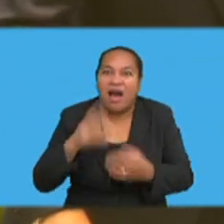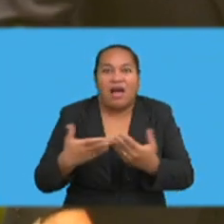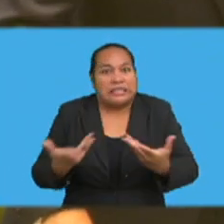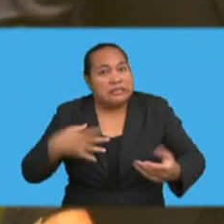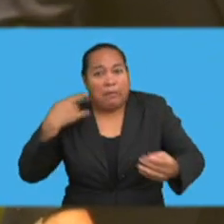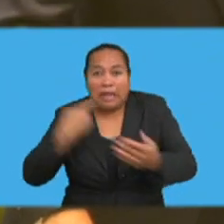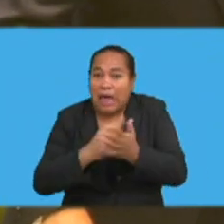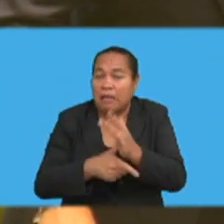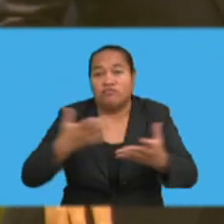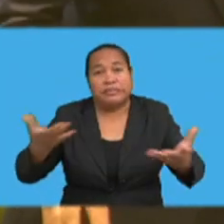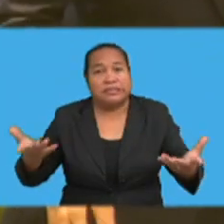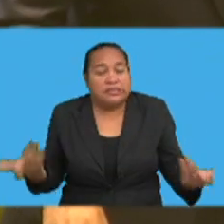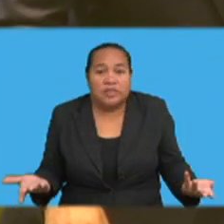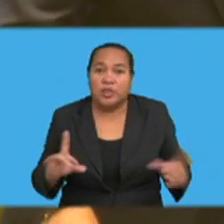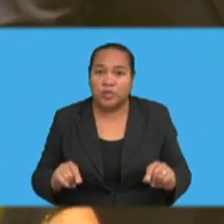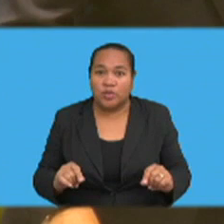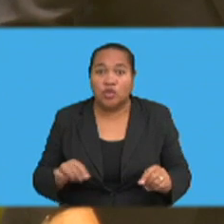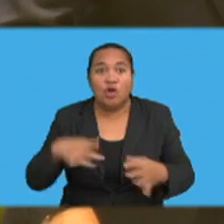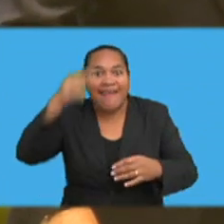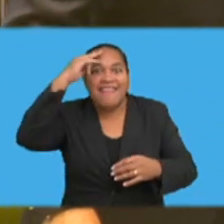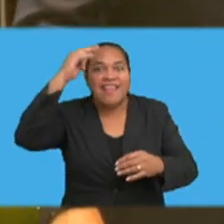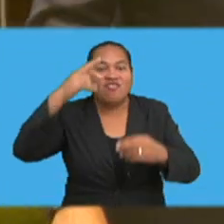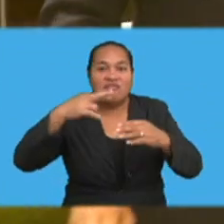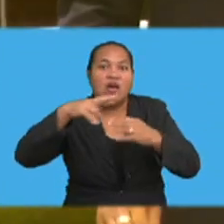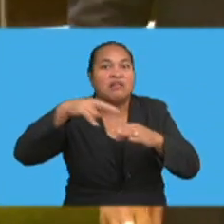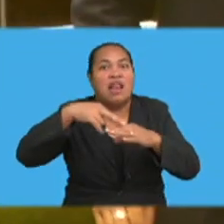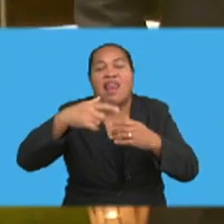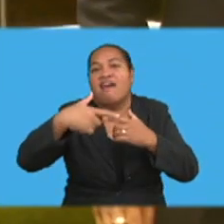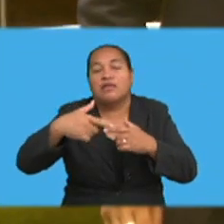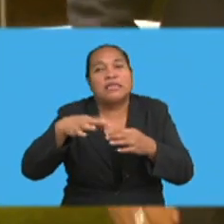This restoration could be at a regional level or national level and takes around